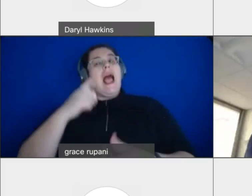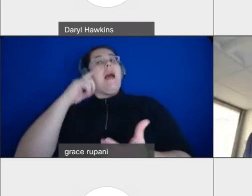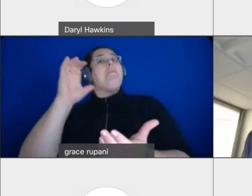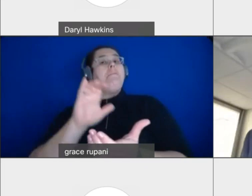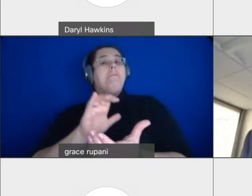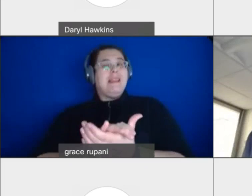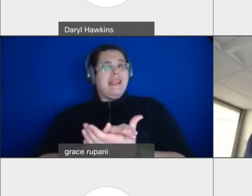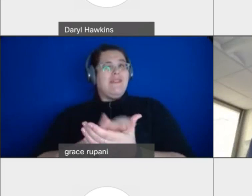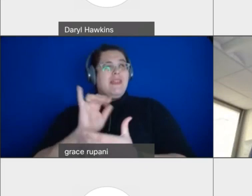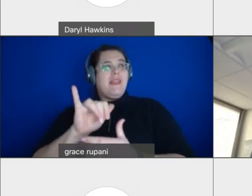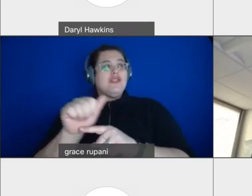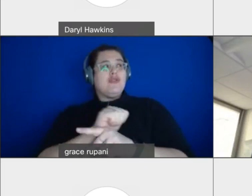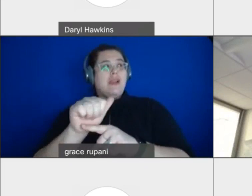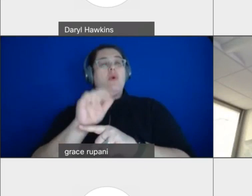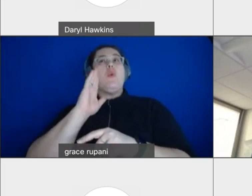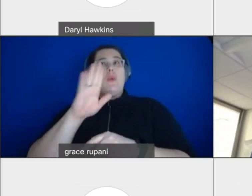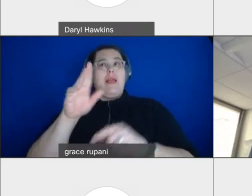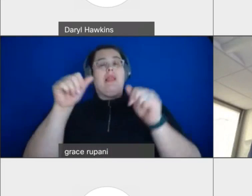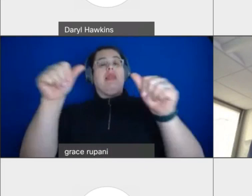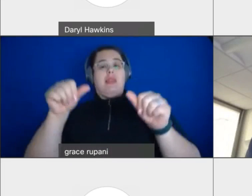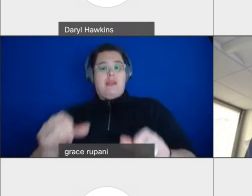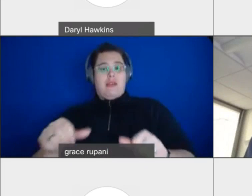not able to attend.